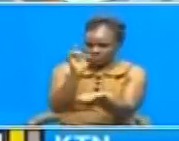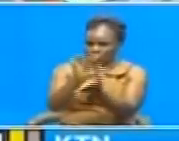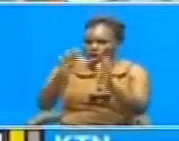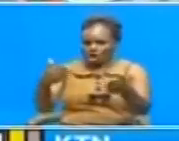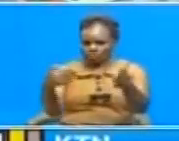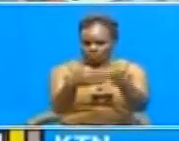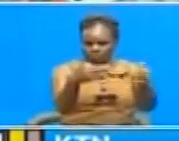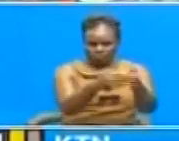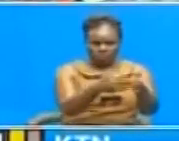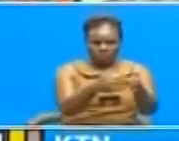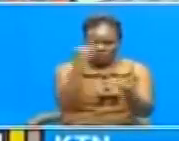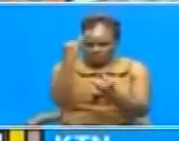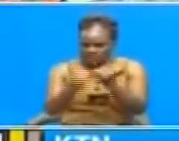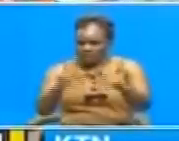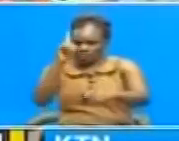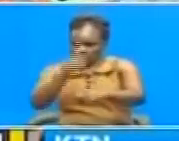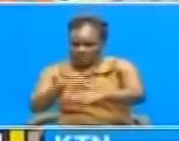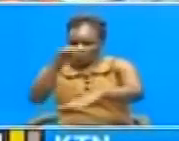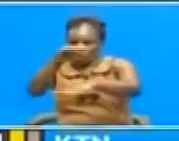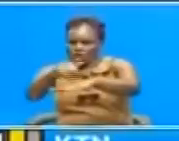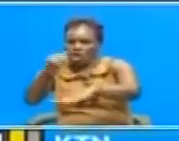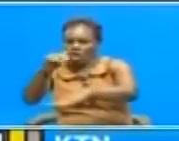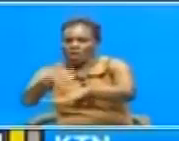suspended. Dakika ya mwisho tu vile vile tutamuita